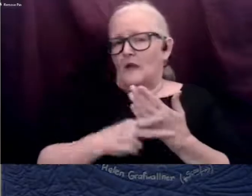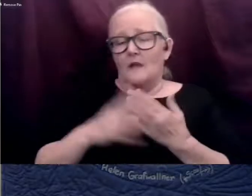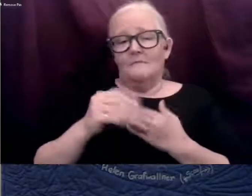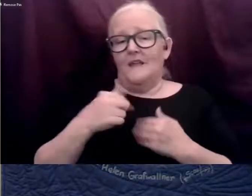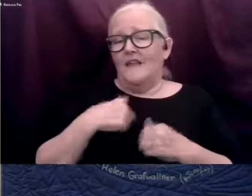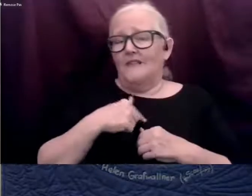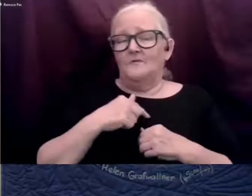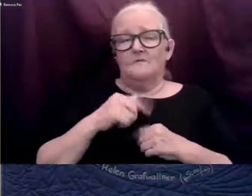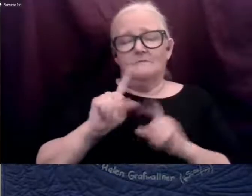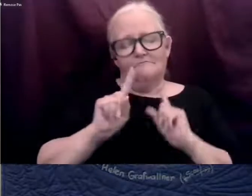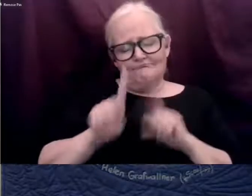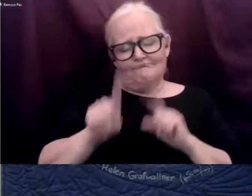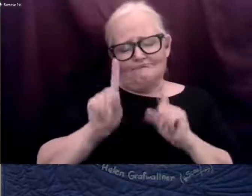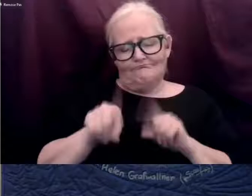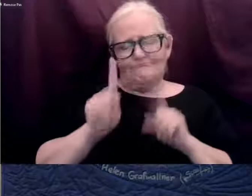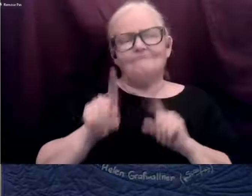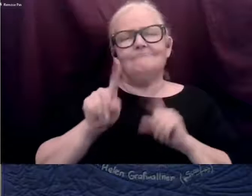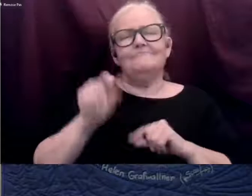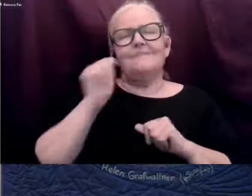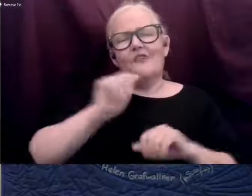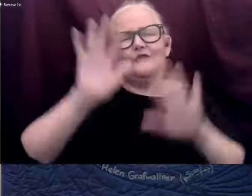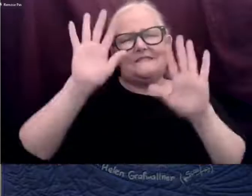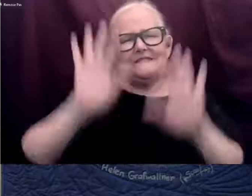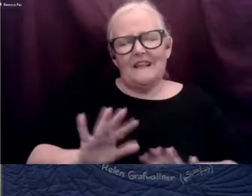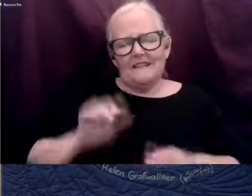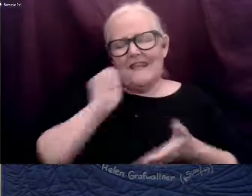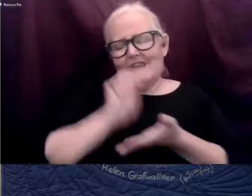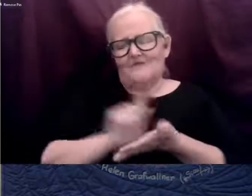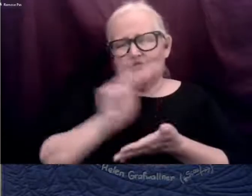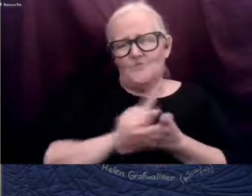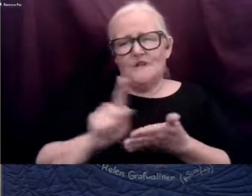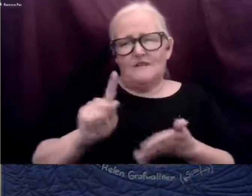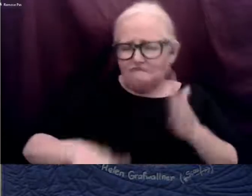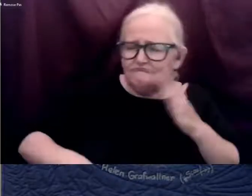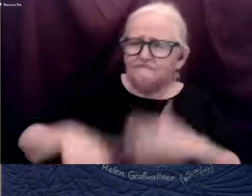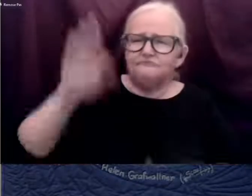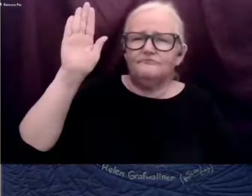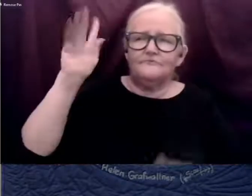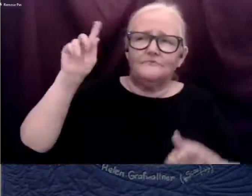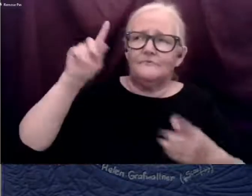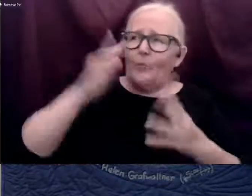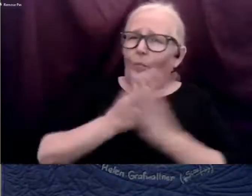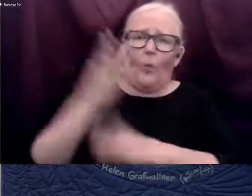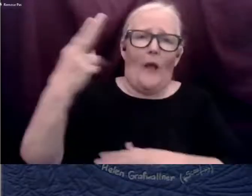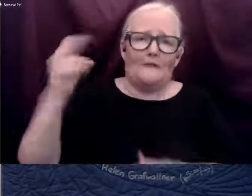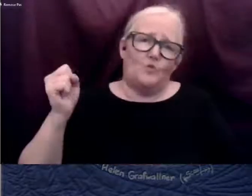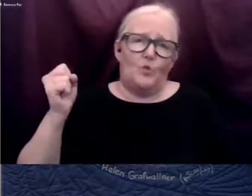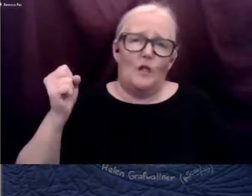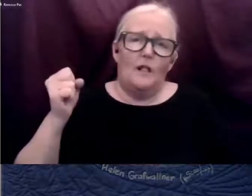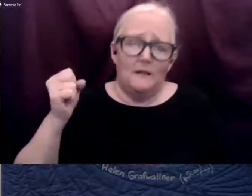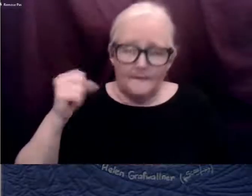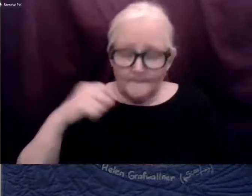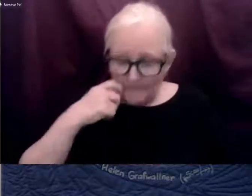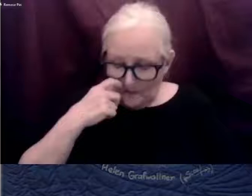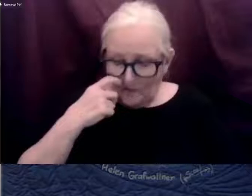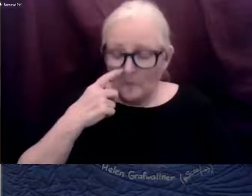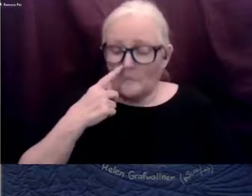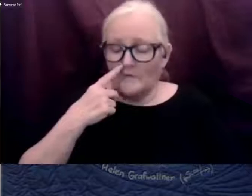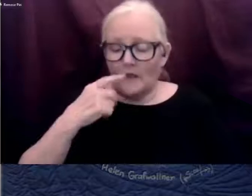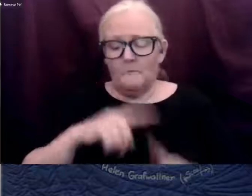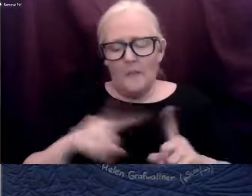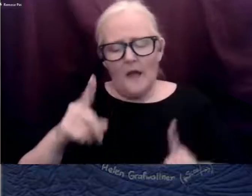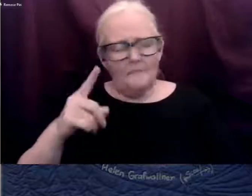every single week of my life through the end of high school. But when I think about why church is important to me, why